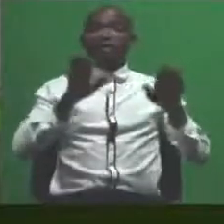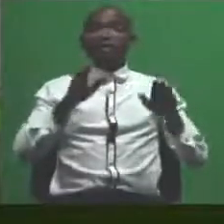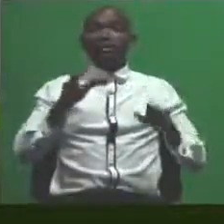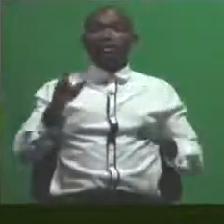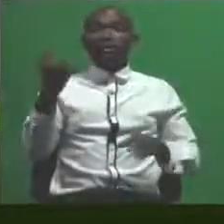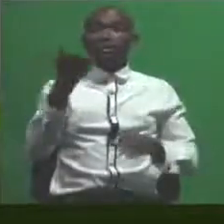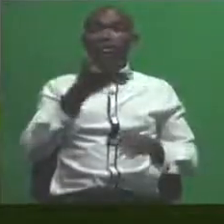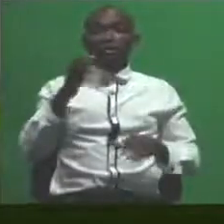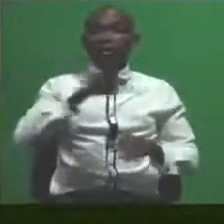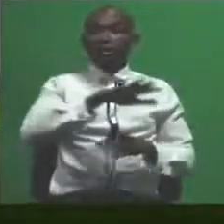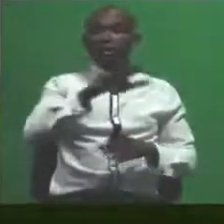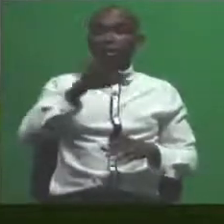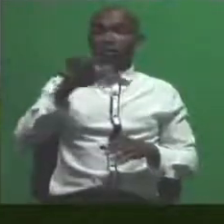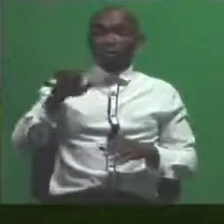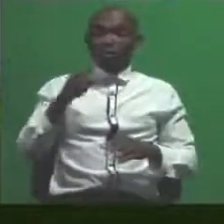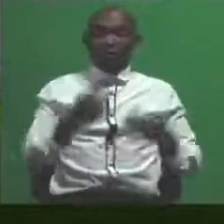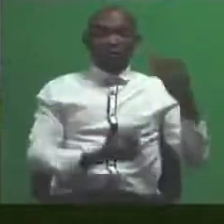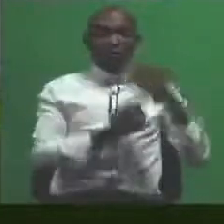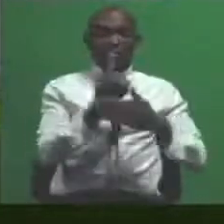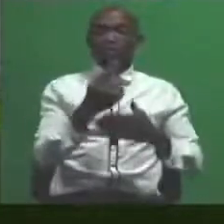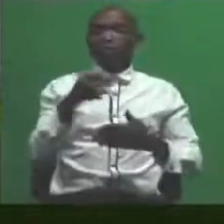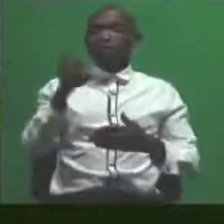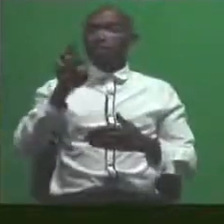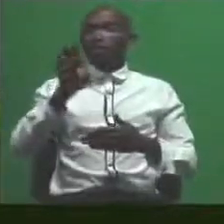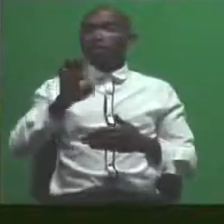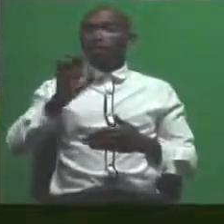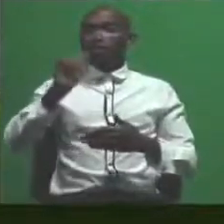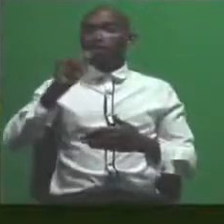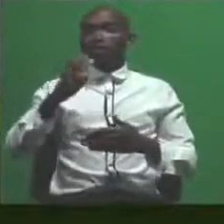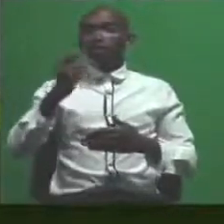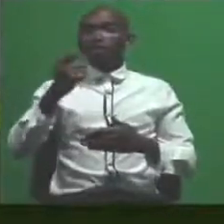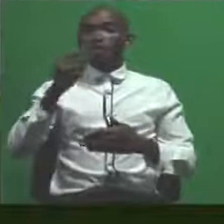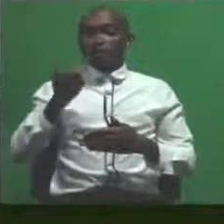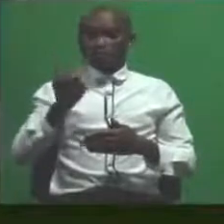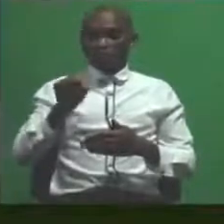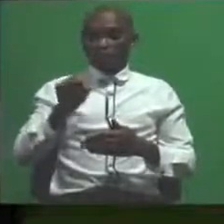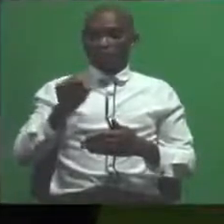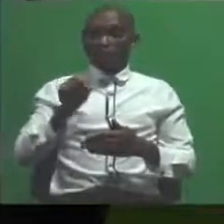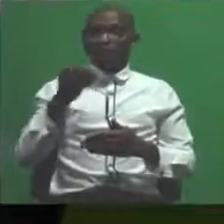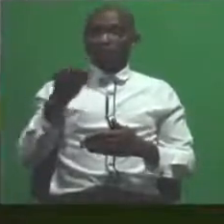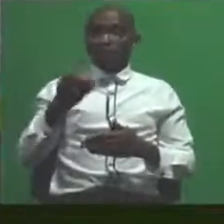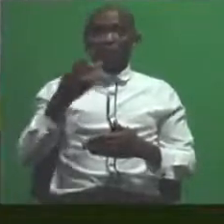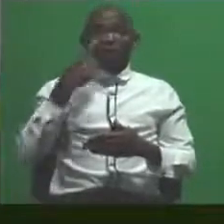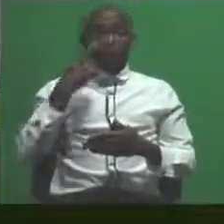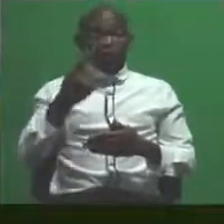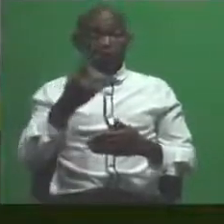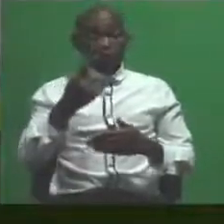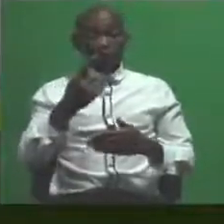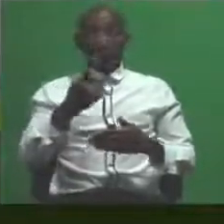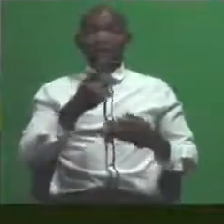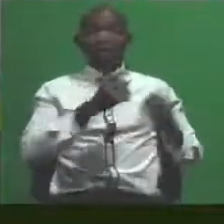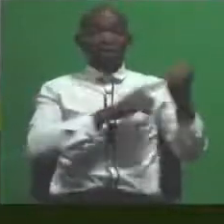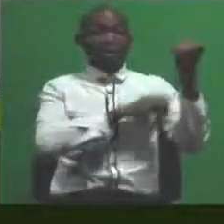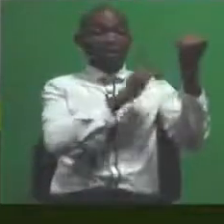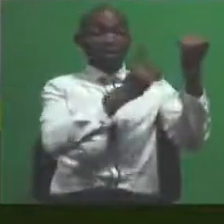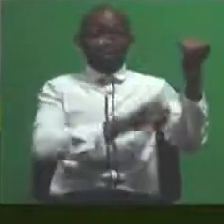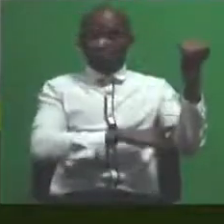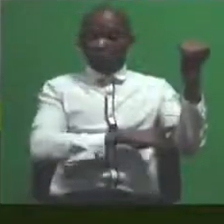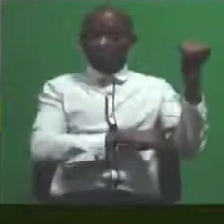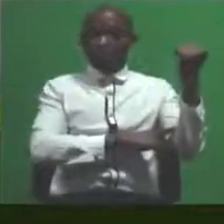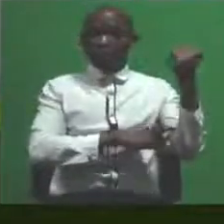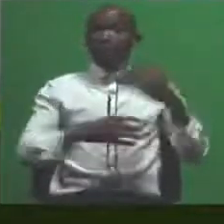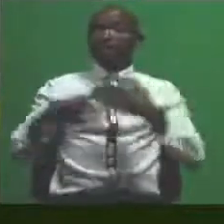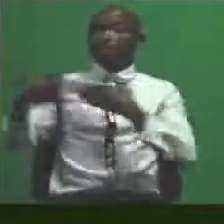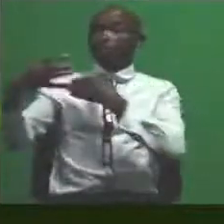surrounding from the reaction. And then we have seen the energy profile diagrams. We have seen the